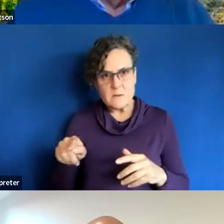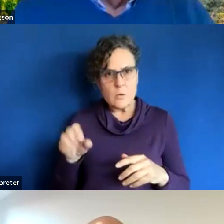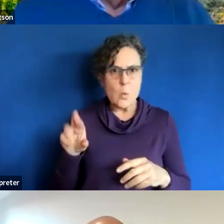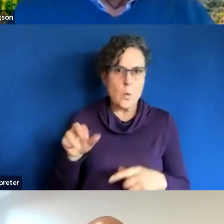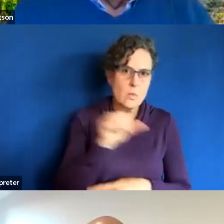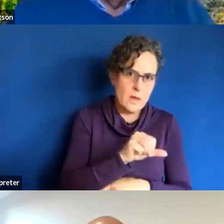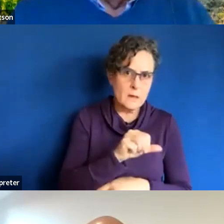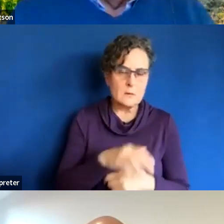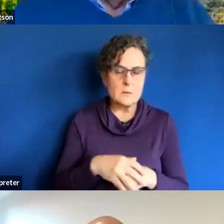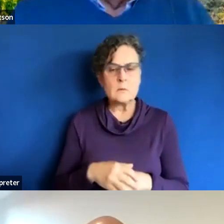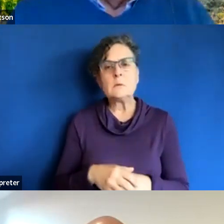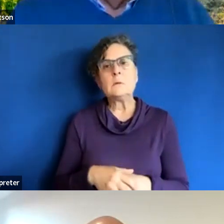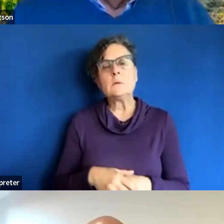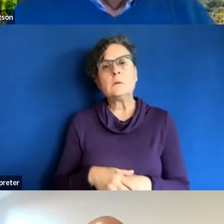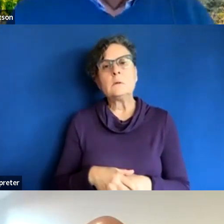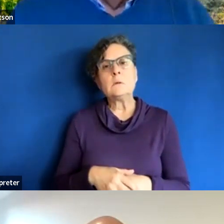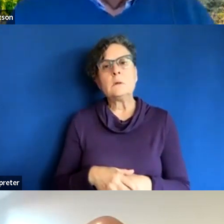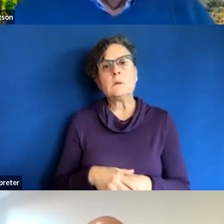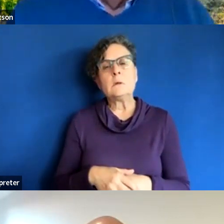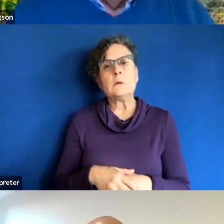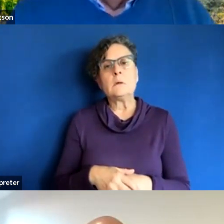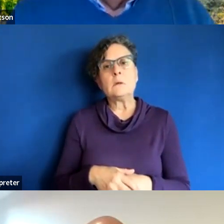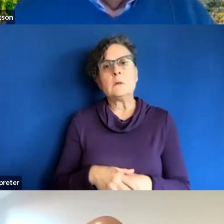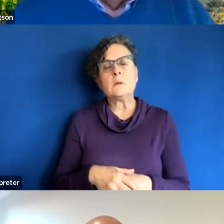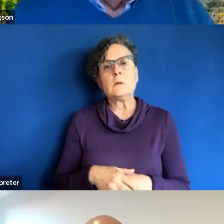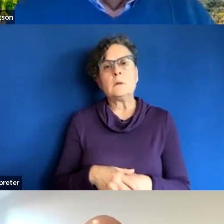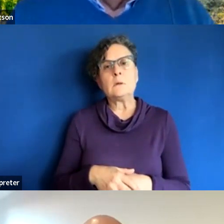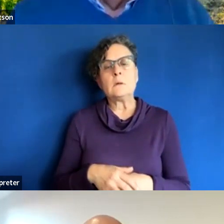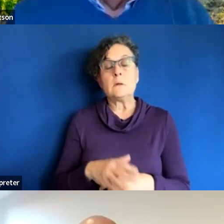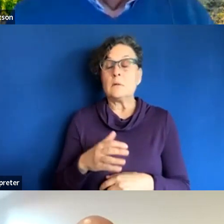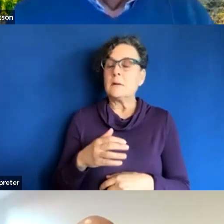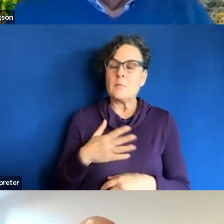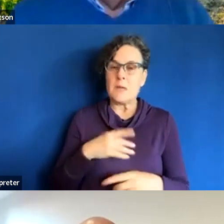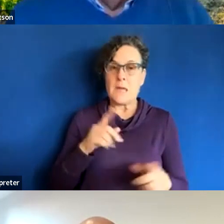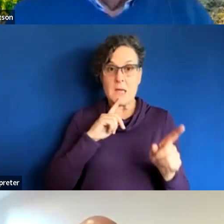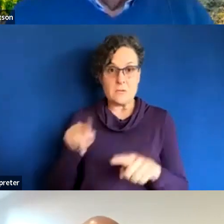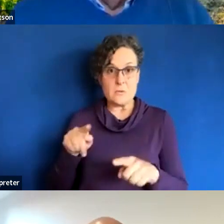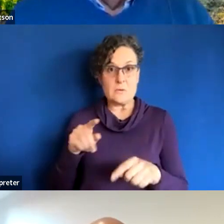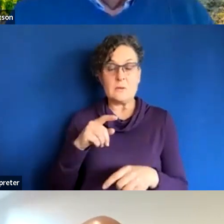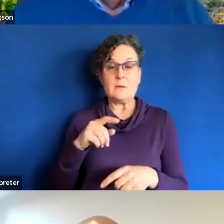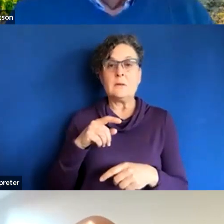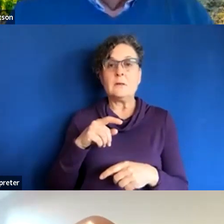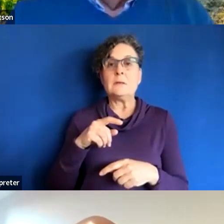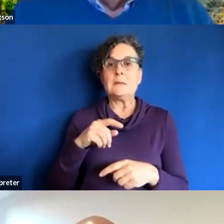Well, let me start with that answer by saying that the board on Tuesday